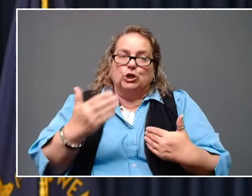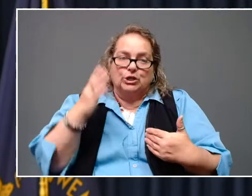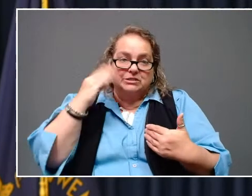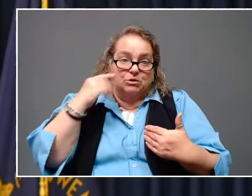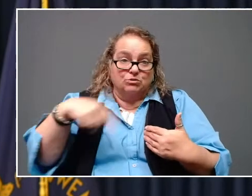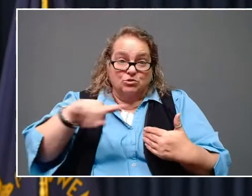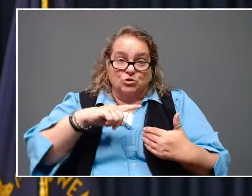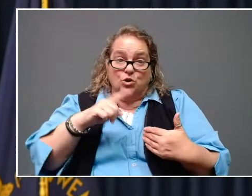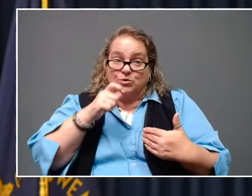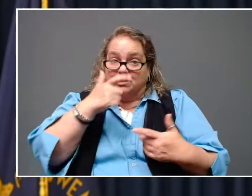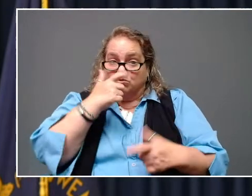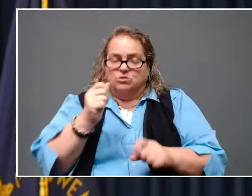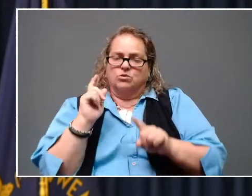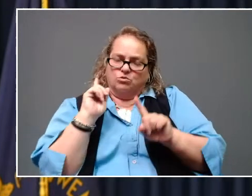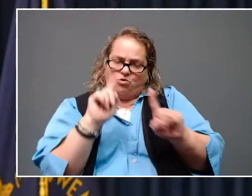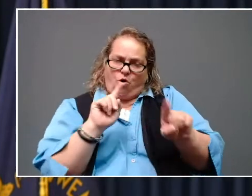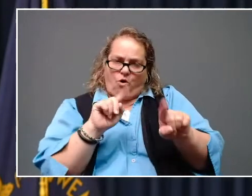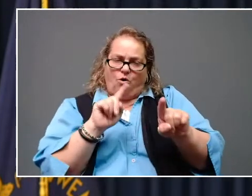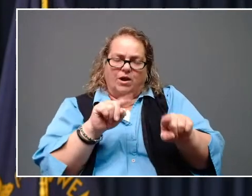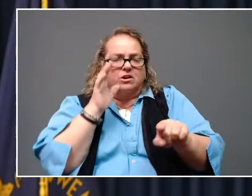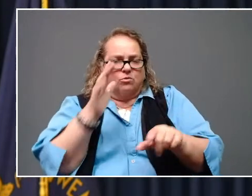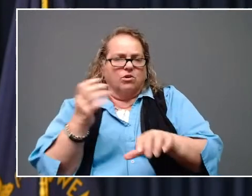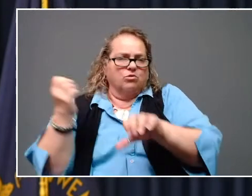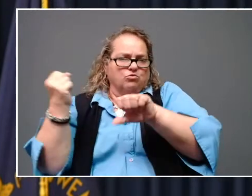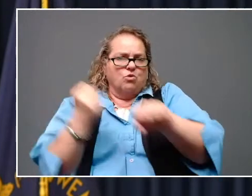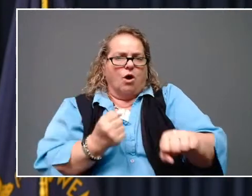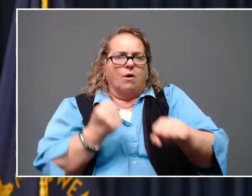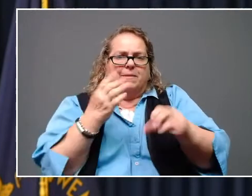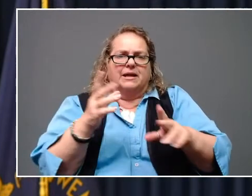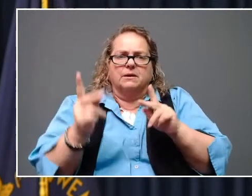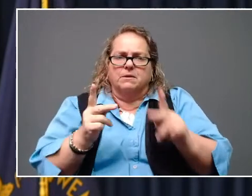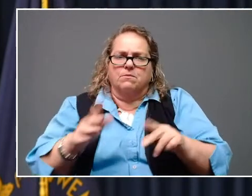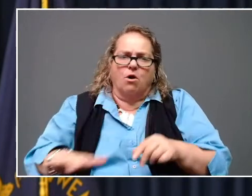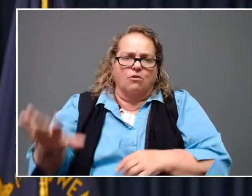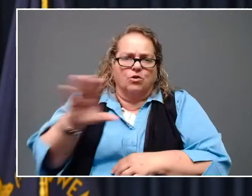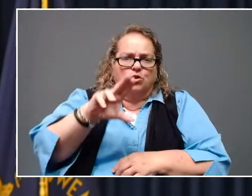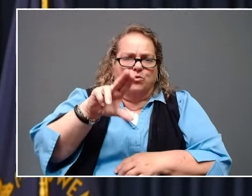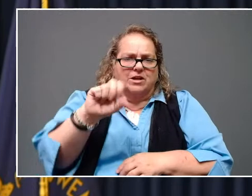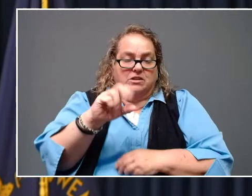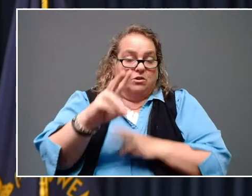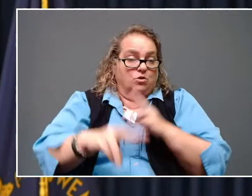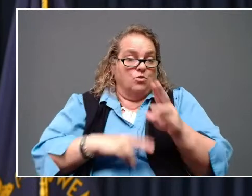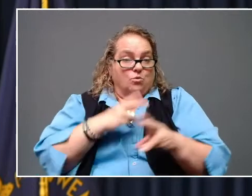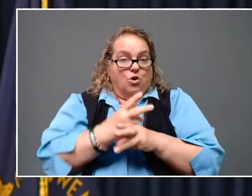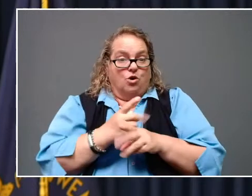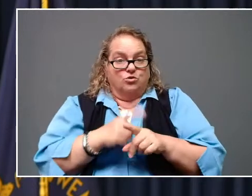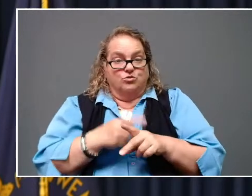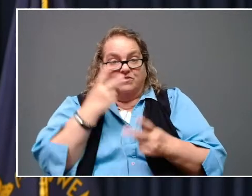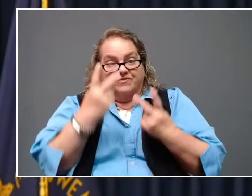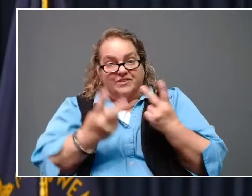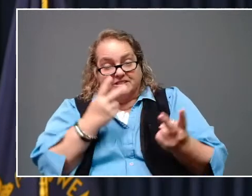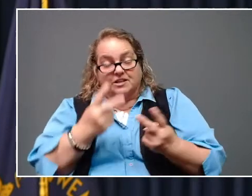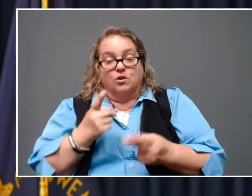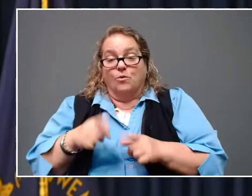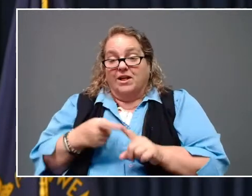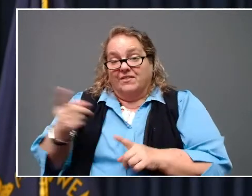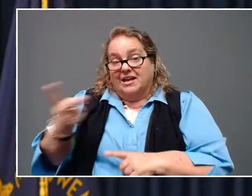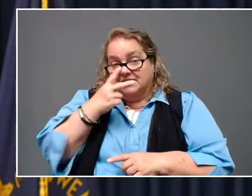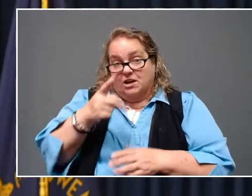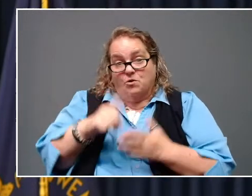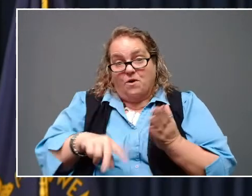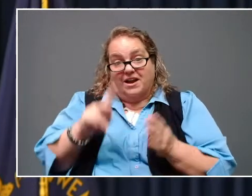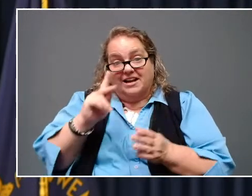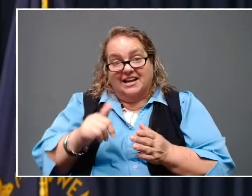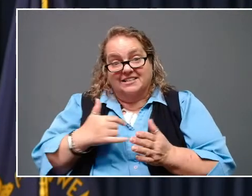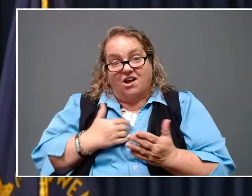it's going to draw so many people in from across the United States and across the world. And once they see what Team Kentucky has to offer, we know they're going